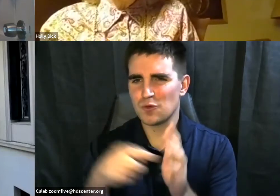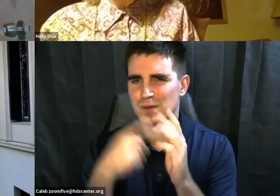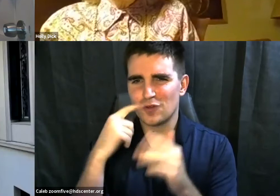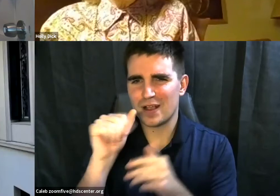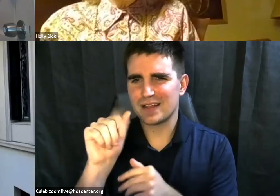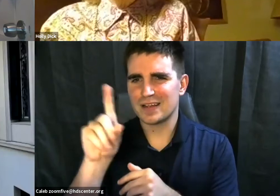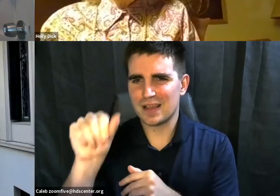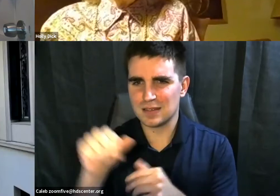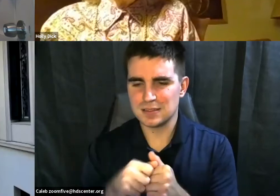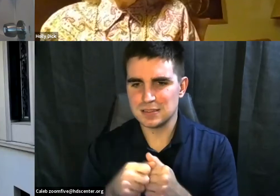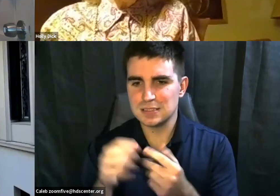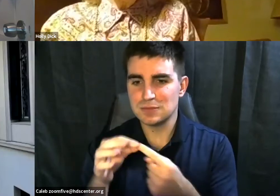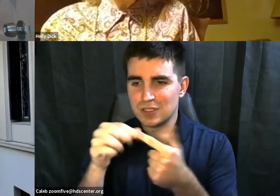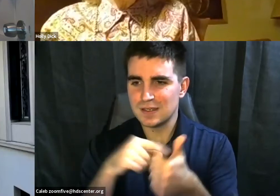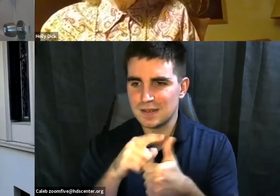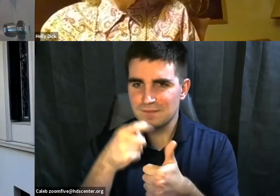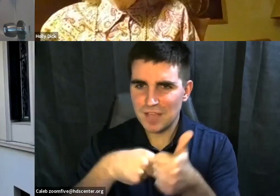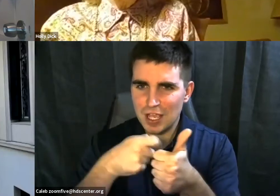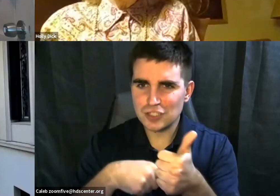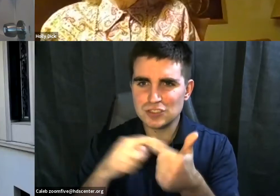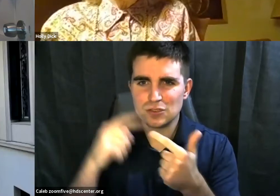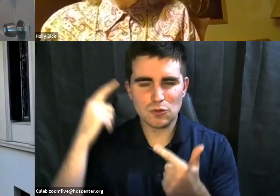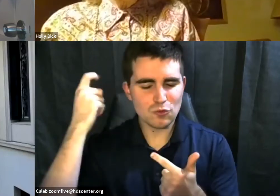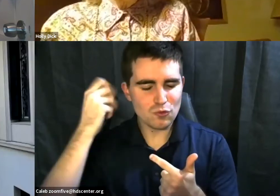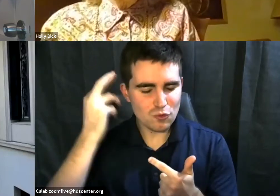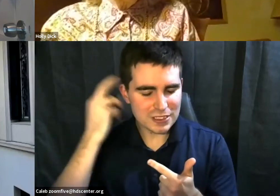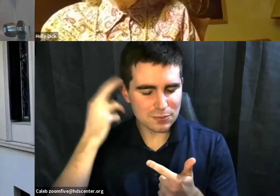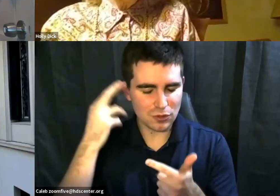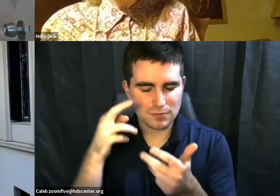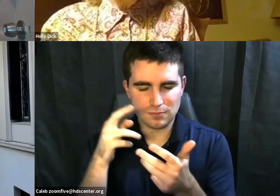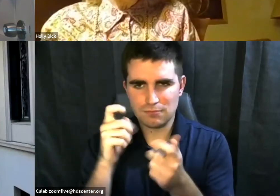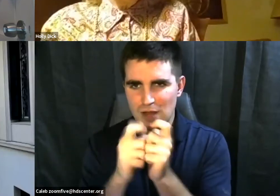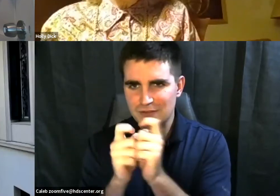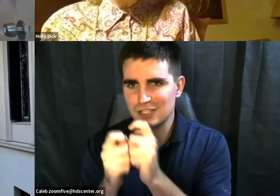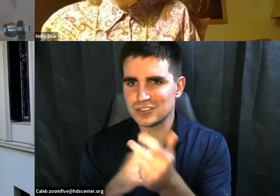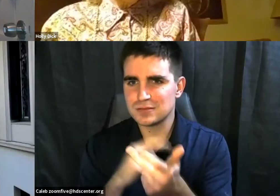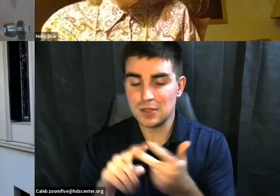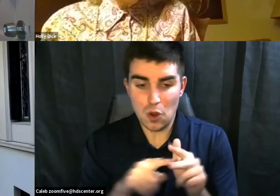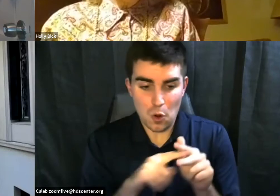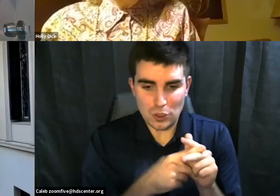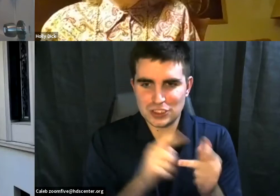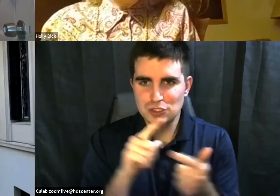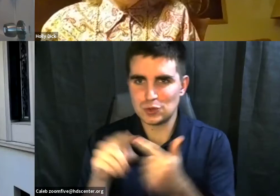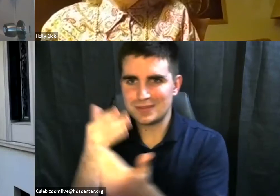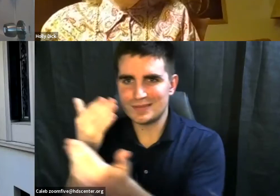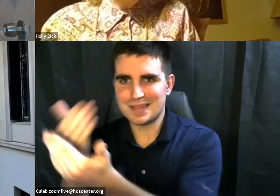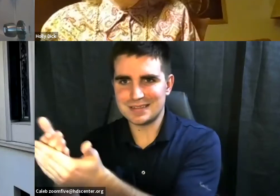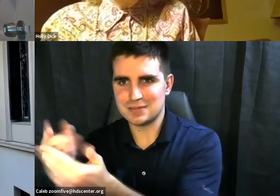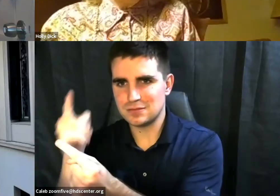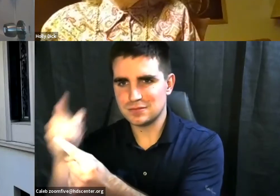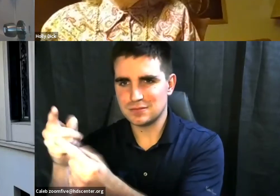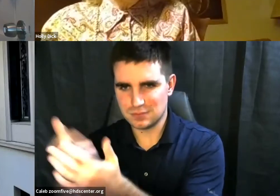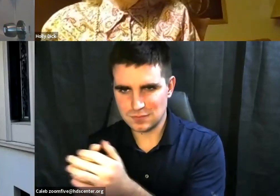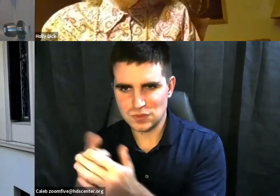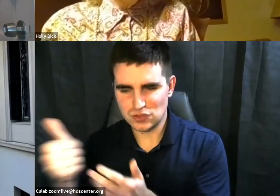of fares, reasonable modification, and origin to destination transportation. So those